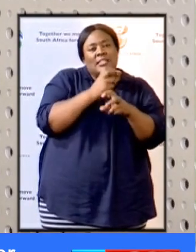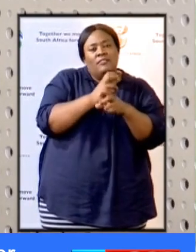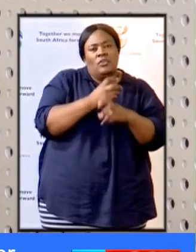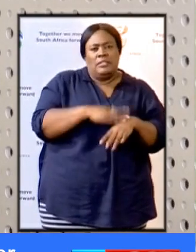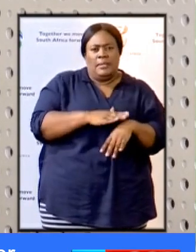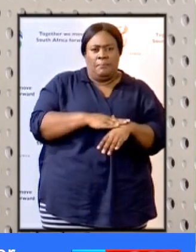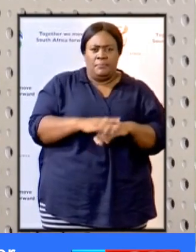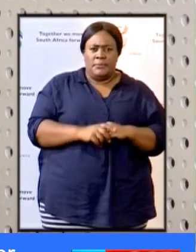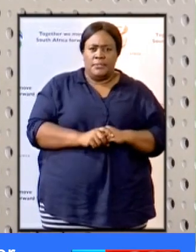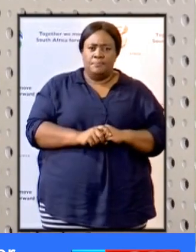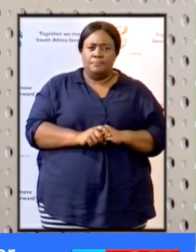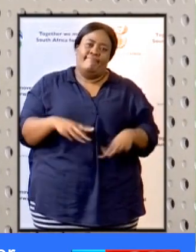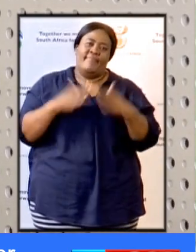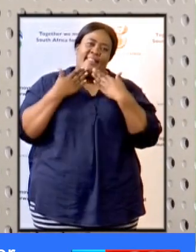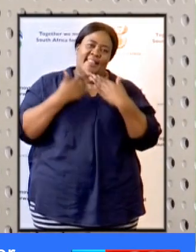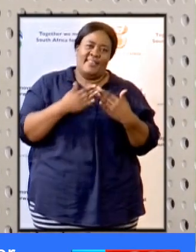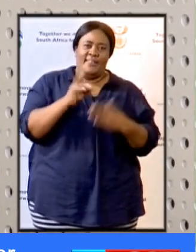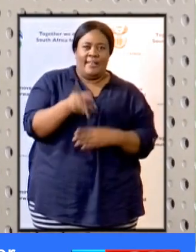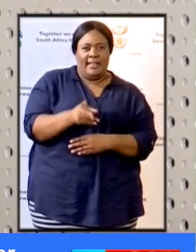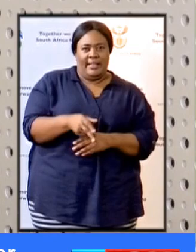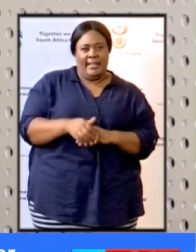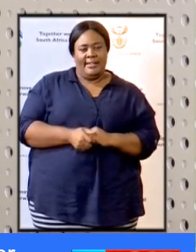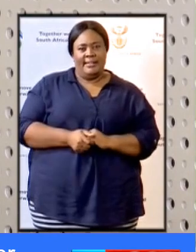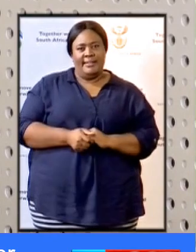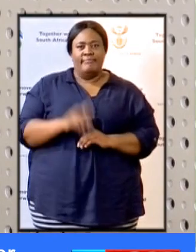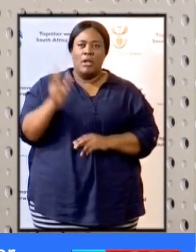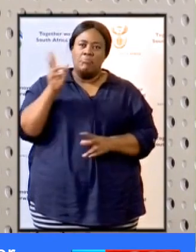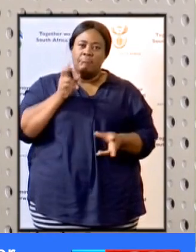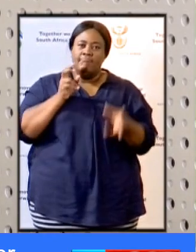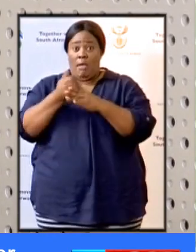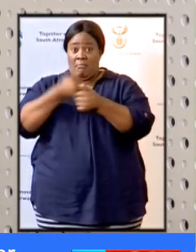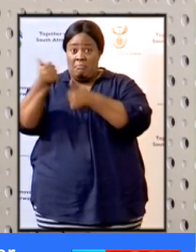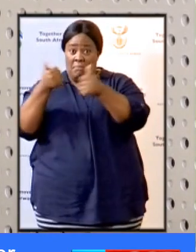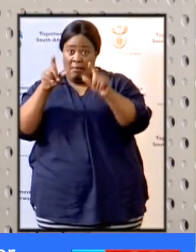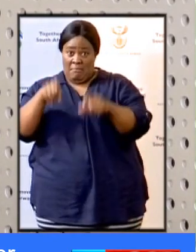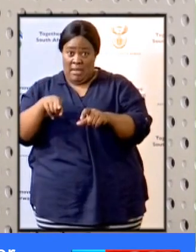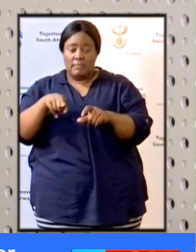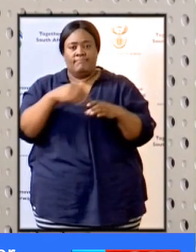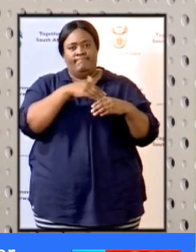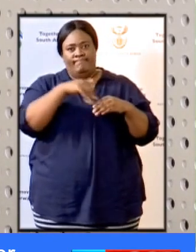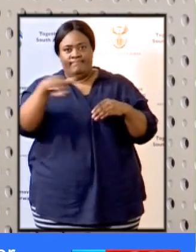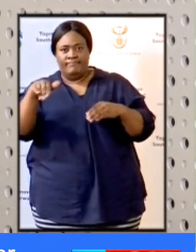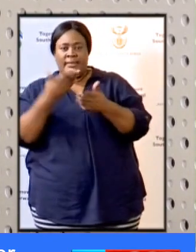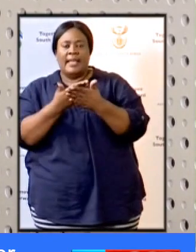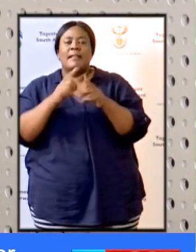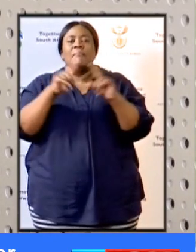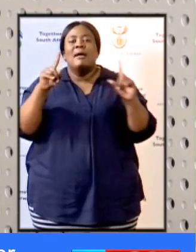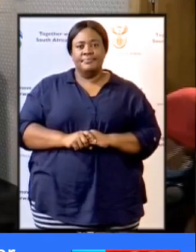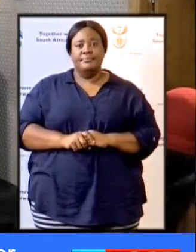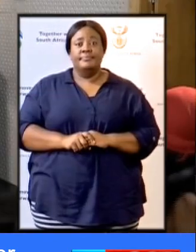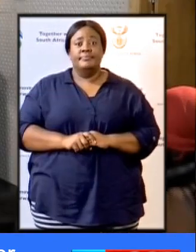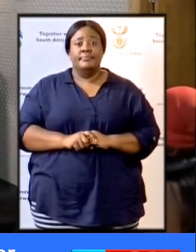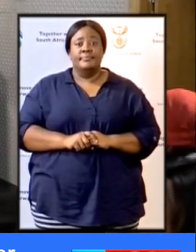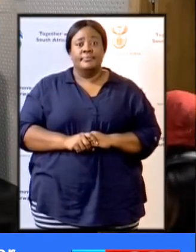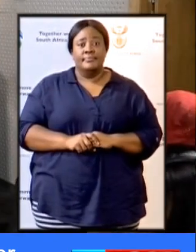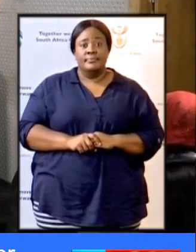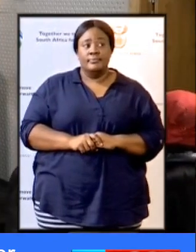And thank you very much again for listening to this staying at home. That's how we will